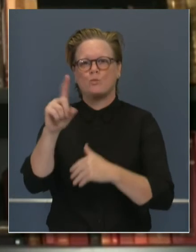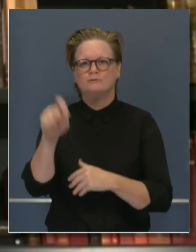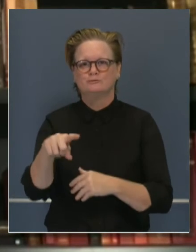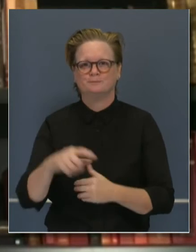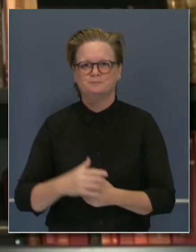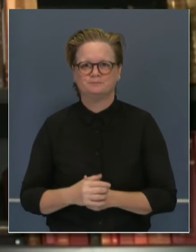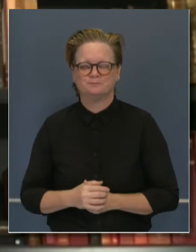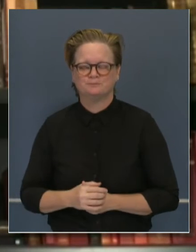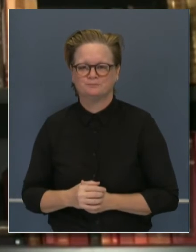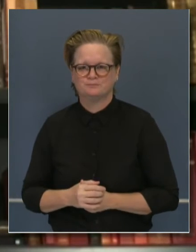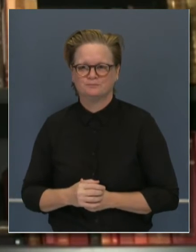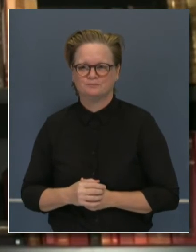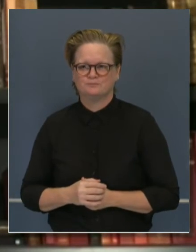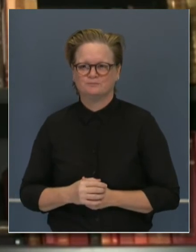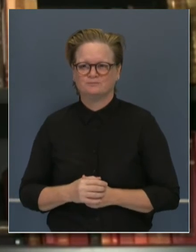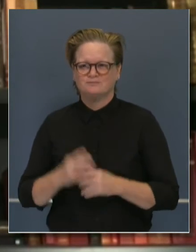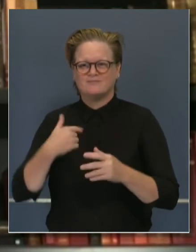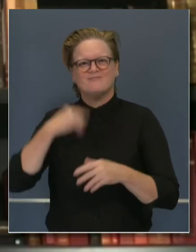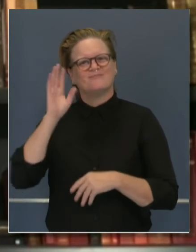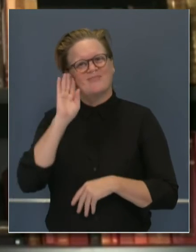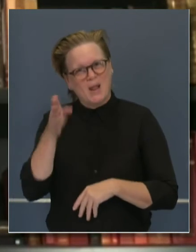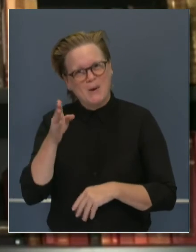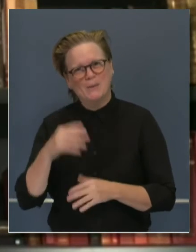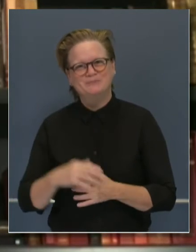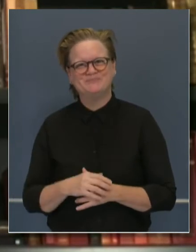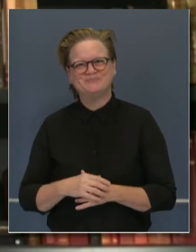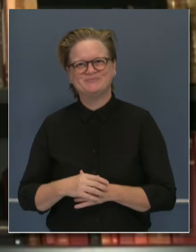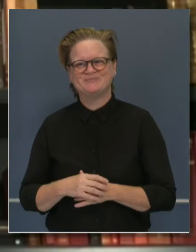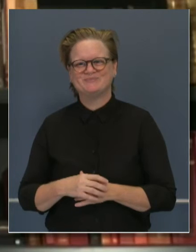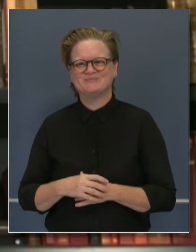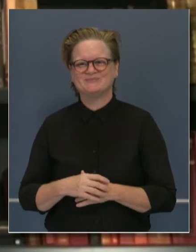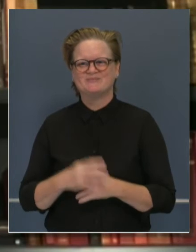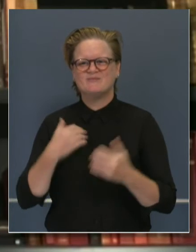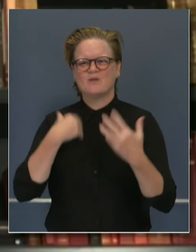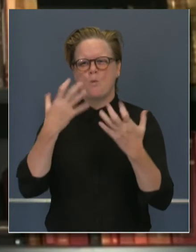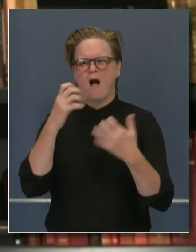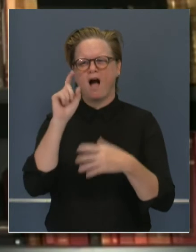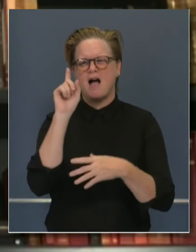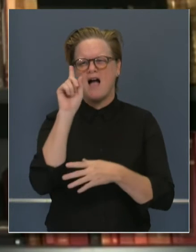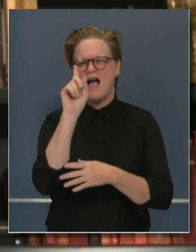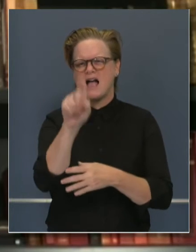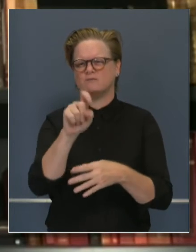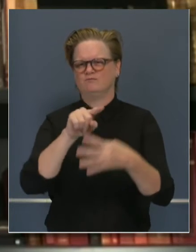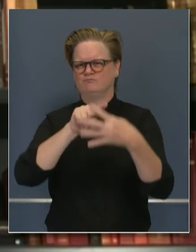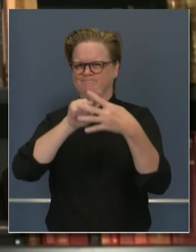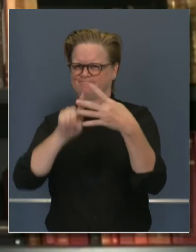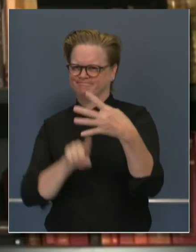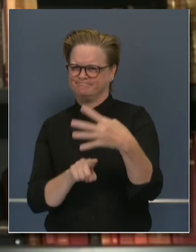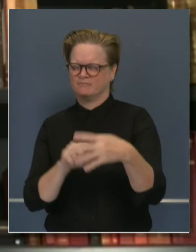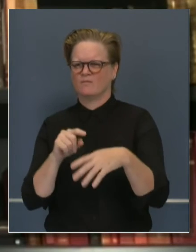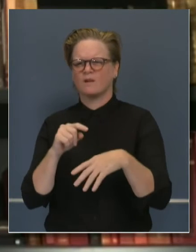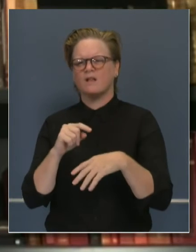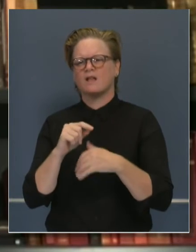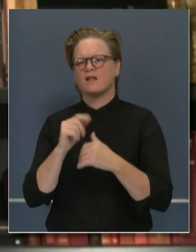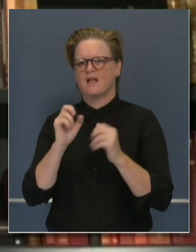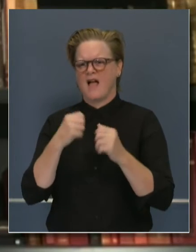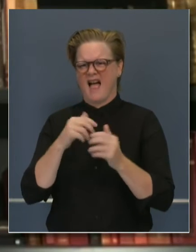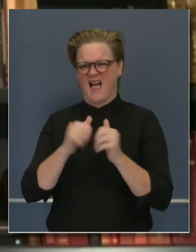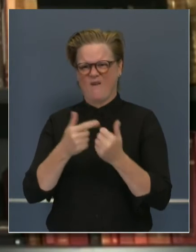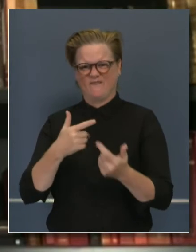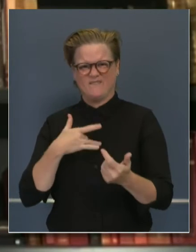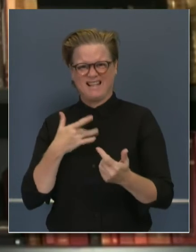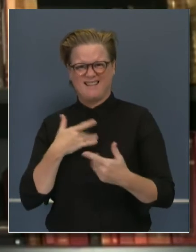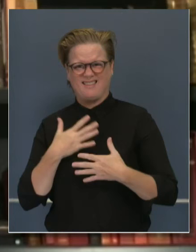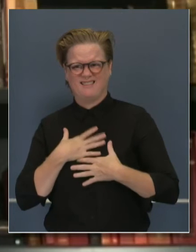Hi, Governor. I did want to ask just a couple simple questions about your quarantine. One, how are you feeling? And 2, have